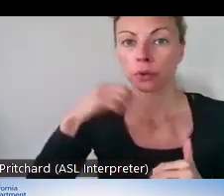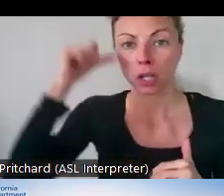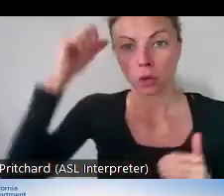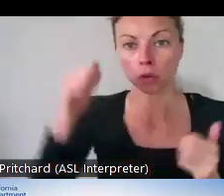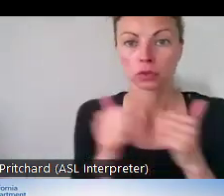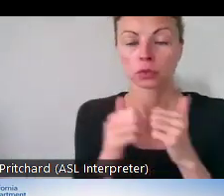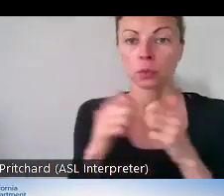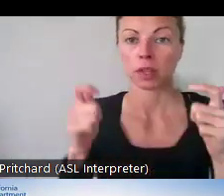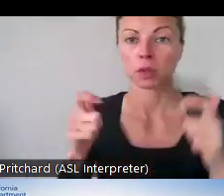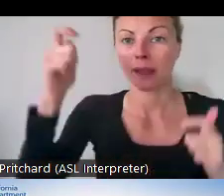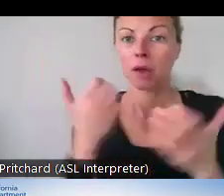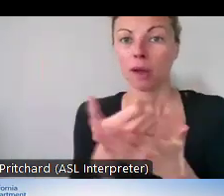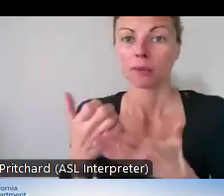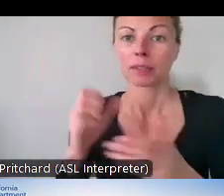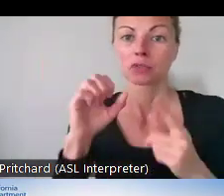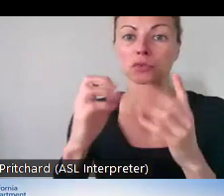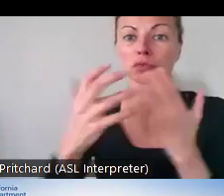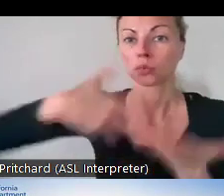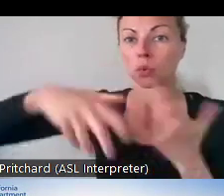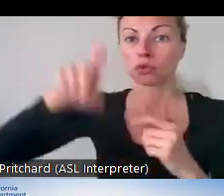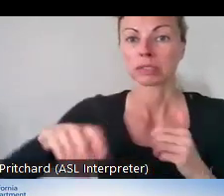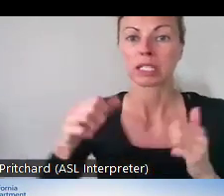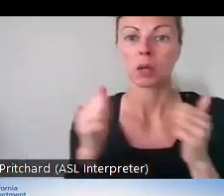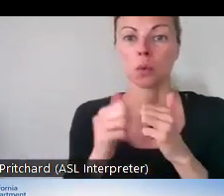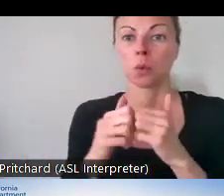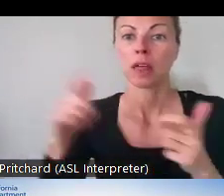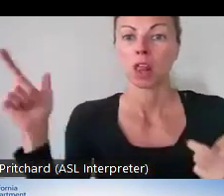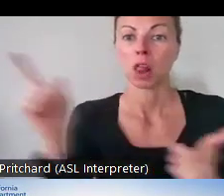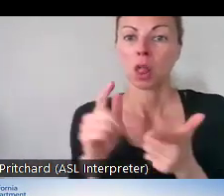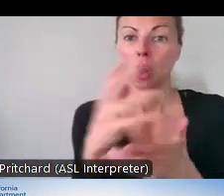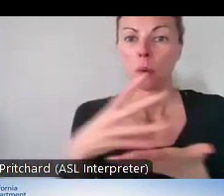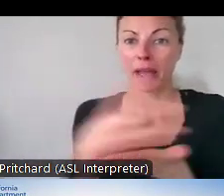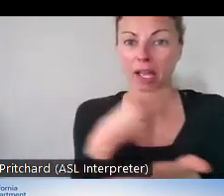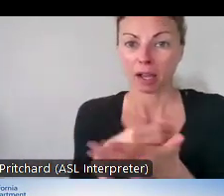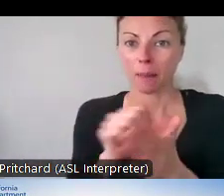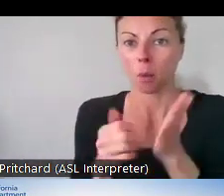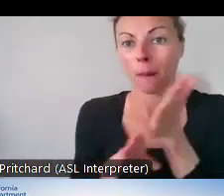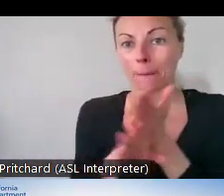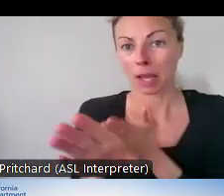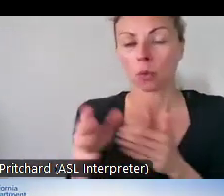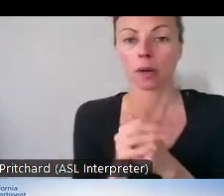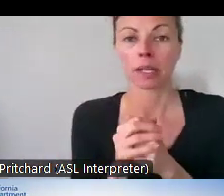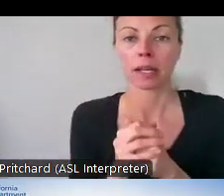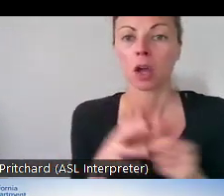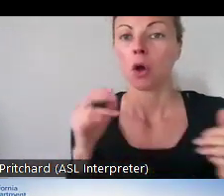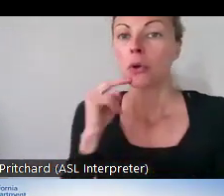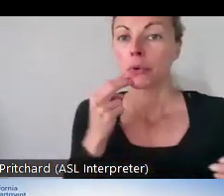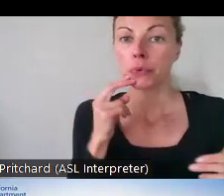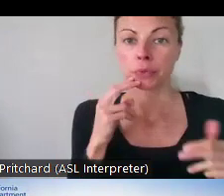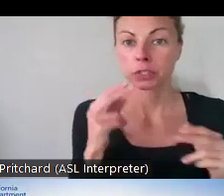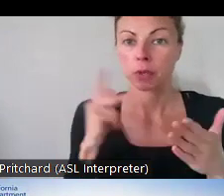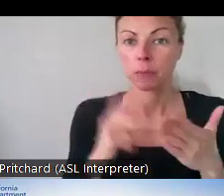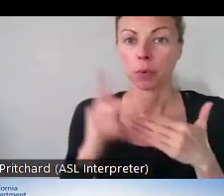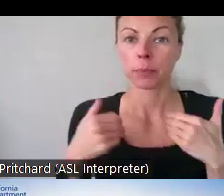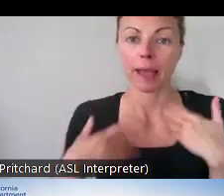social need with particular attention to low income and minority individuals. For our nutrition programs, we have an